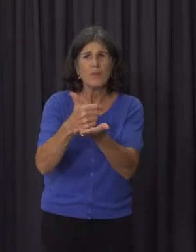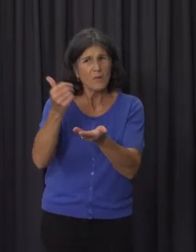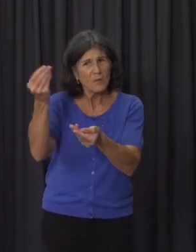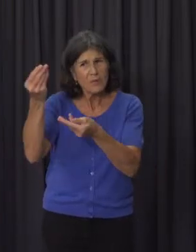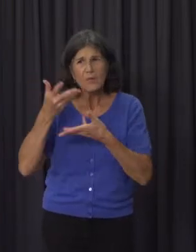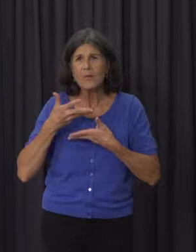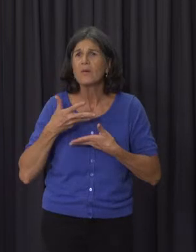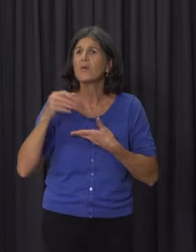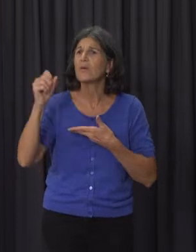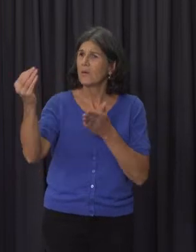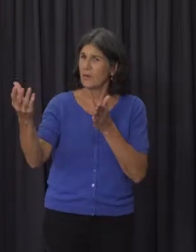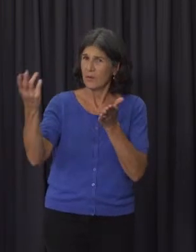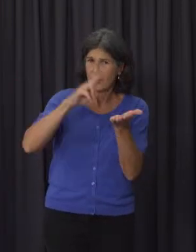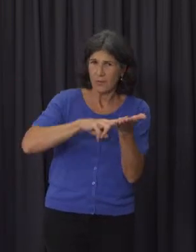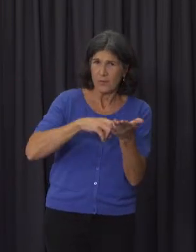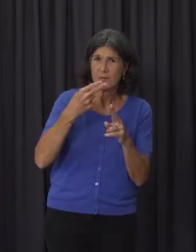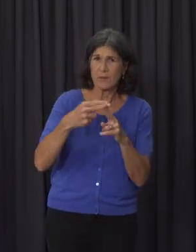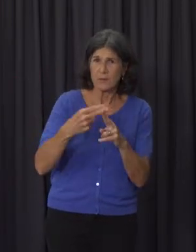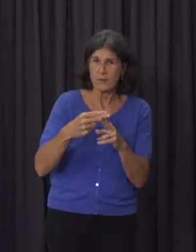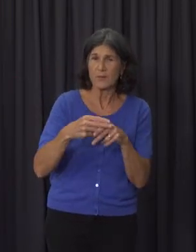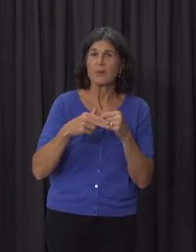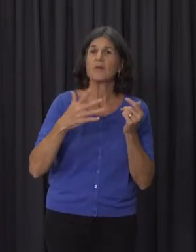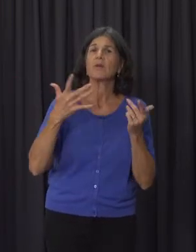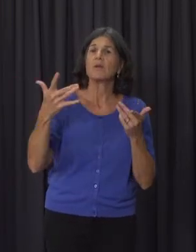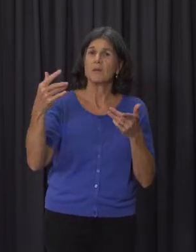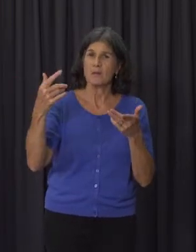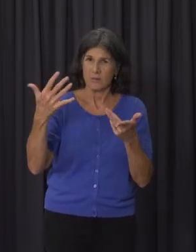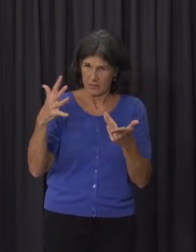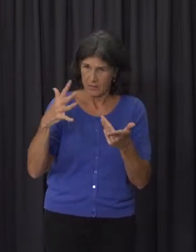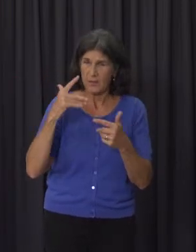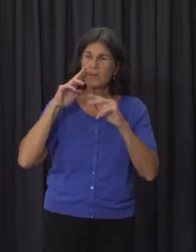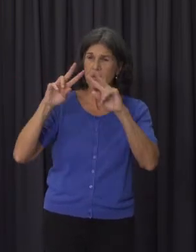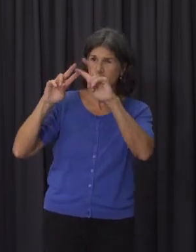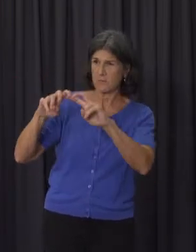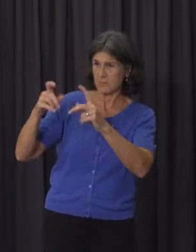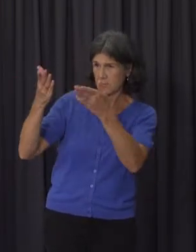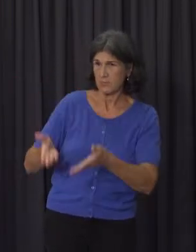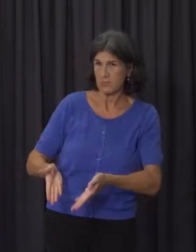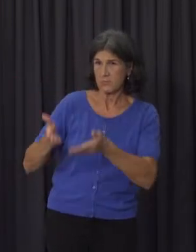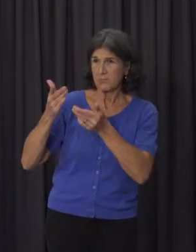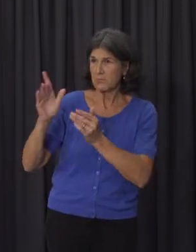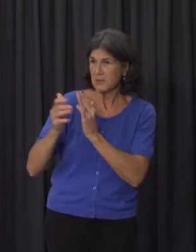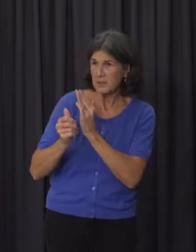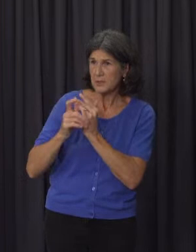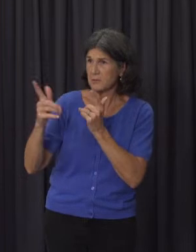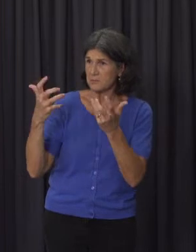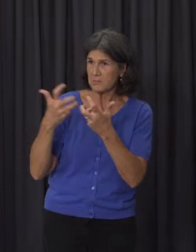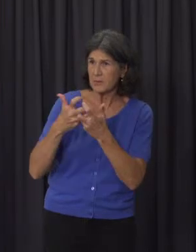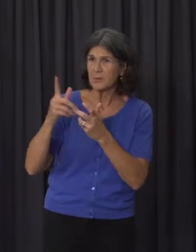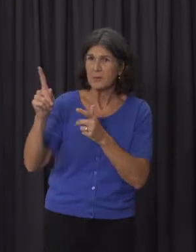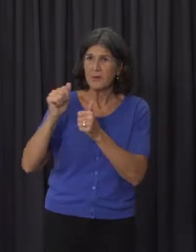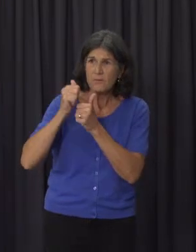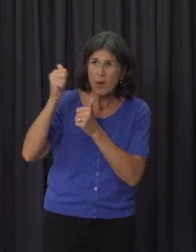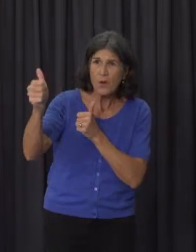the appropriate local authorities to make sure that the skill sets are